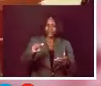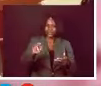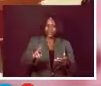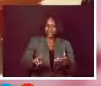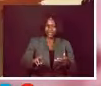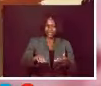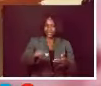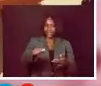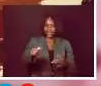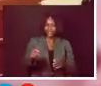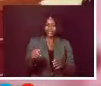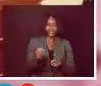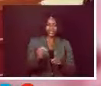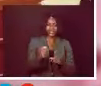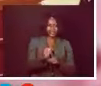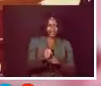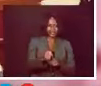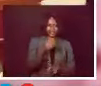and Towada.